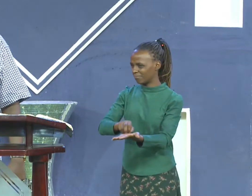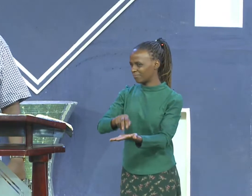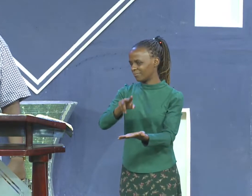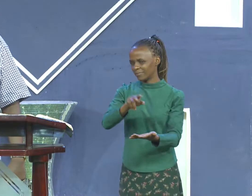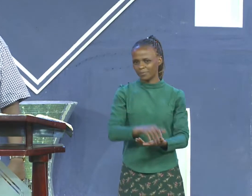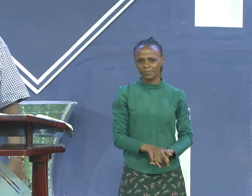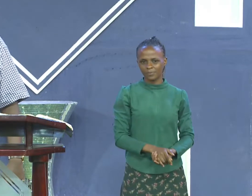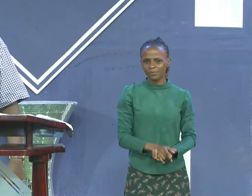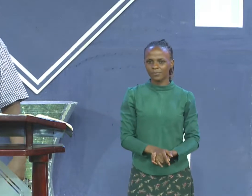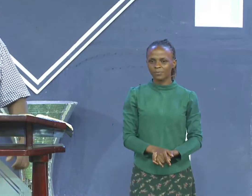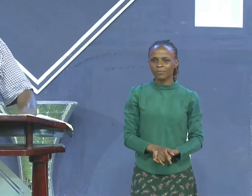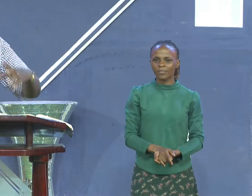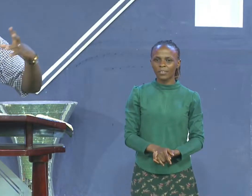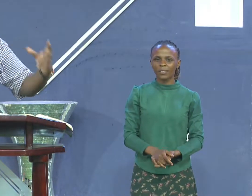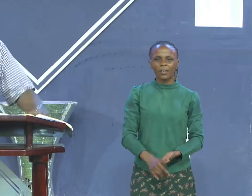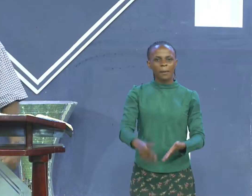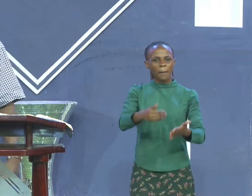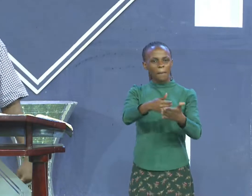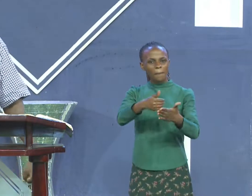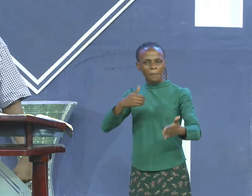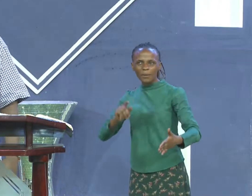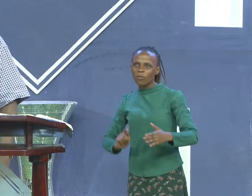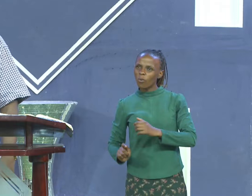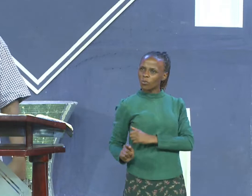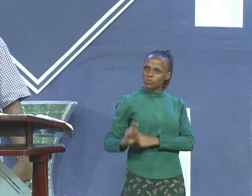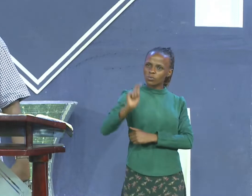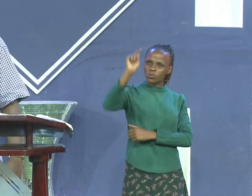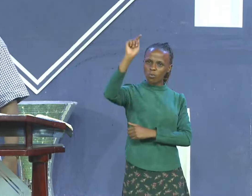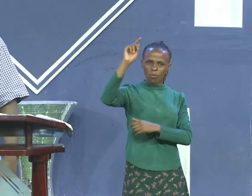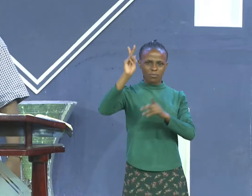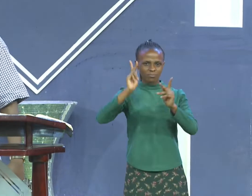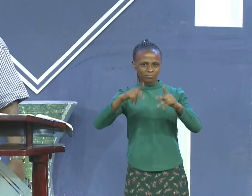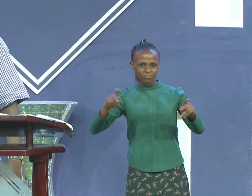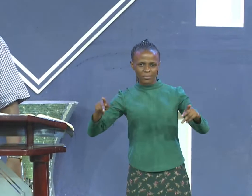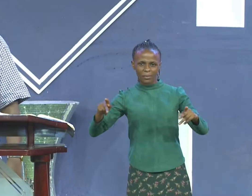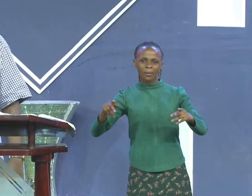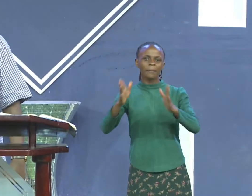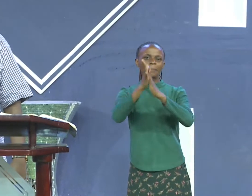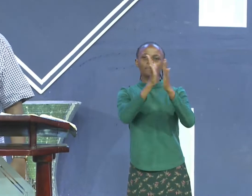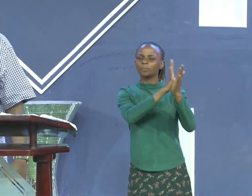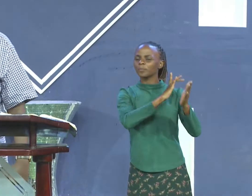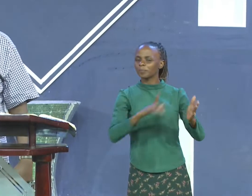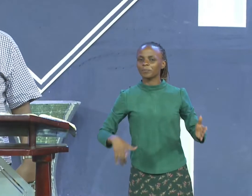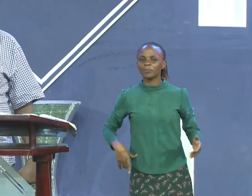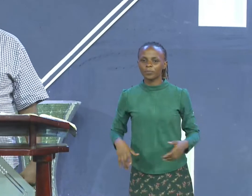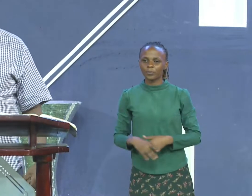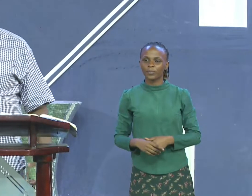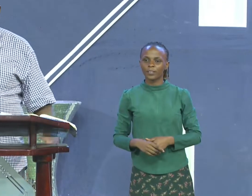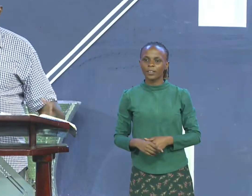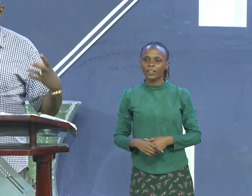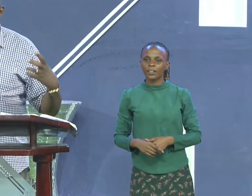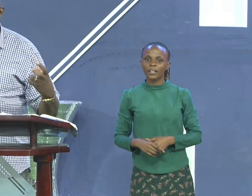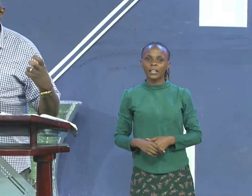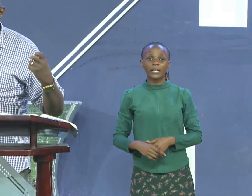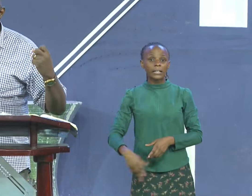the grasshoppers. Before the giants. Mu maaso g'abannaggwano. Praise the Lord. Amen. The